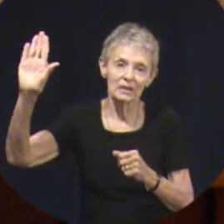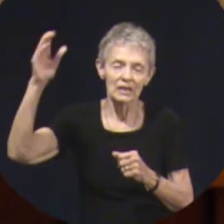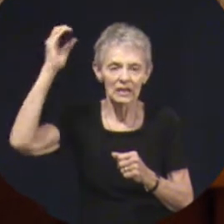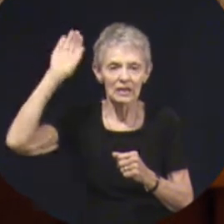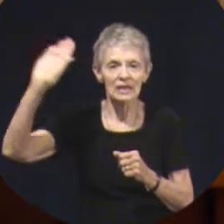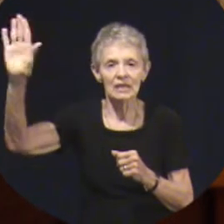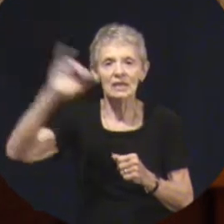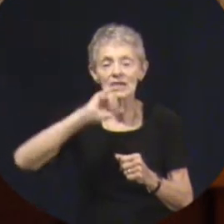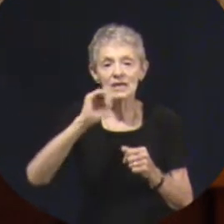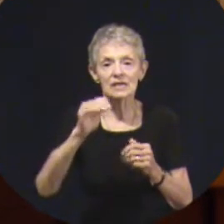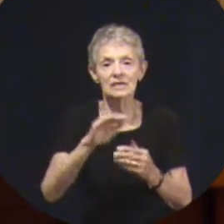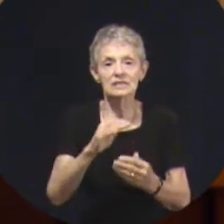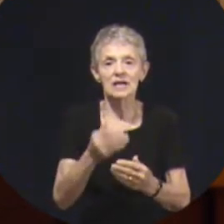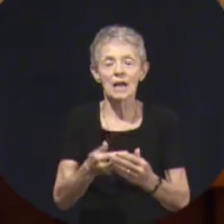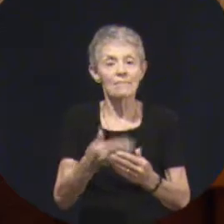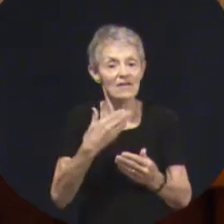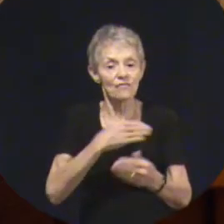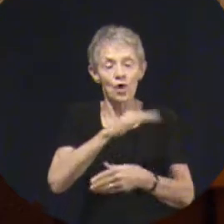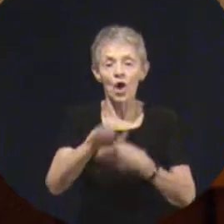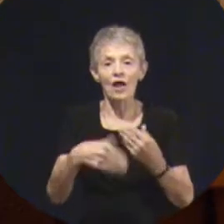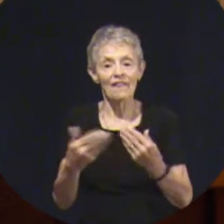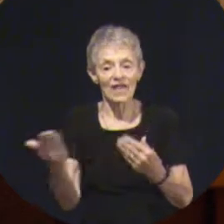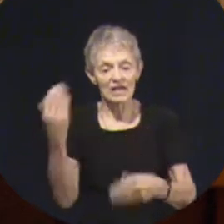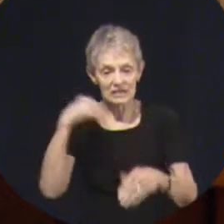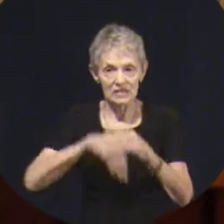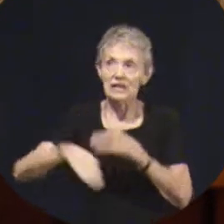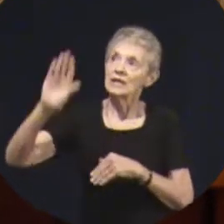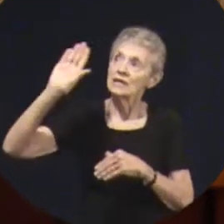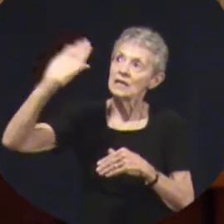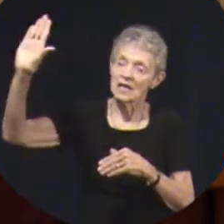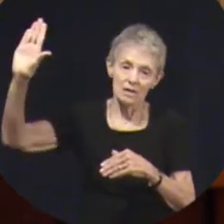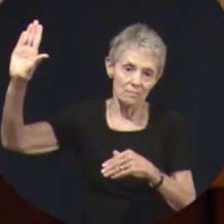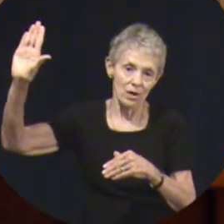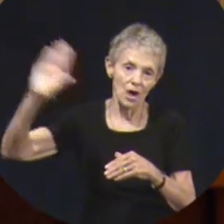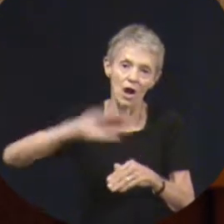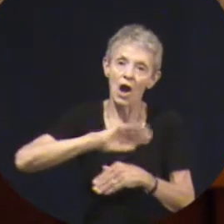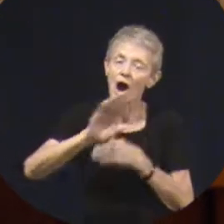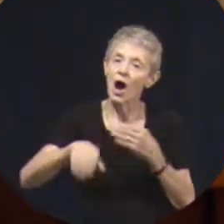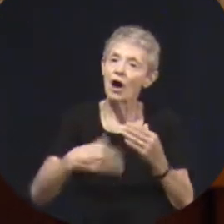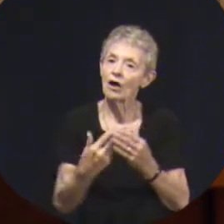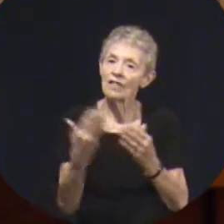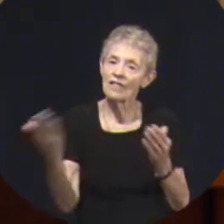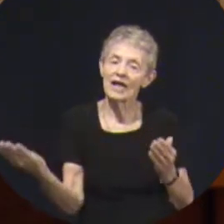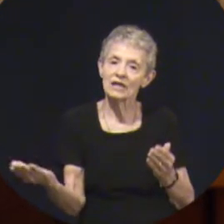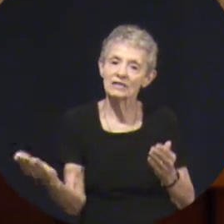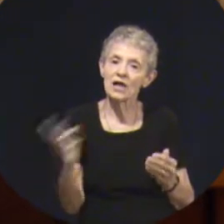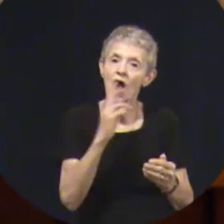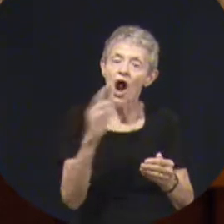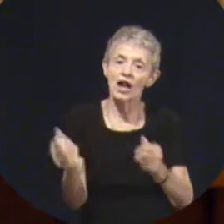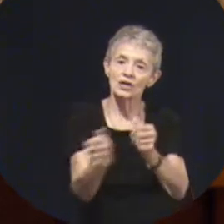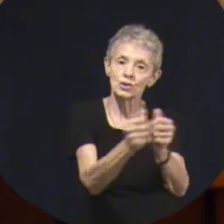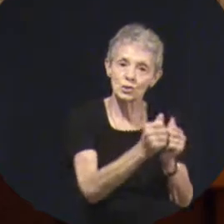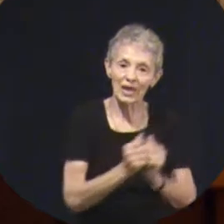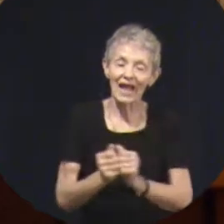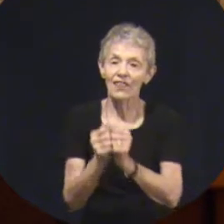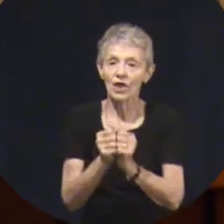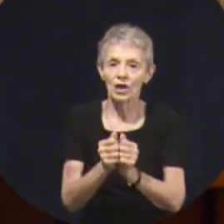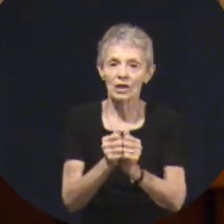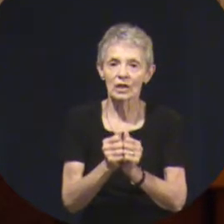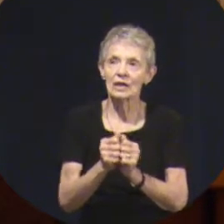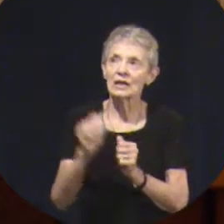is before all things, and in Him all things hold together.